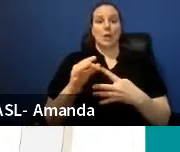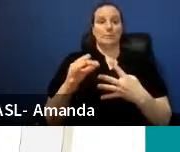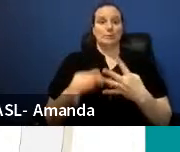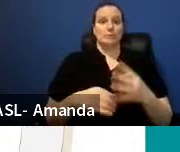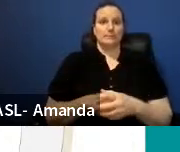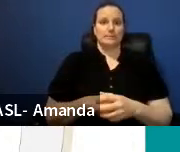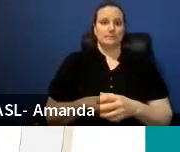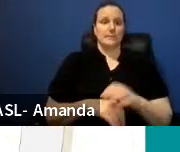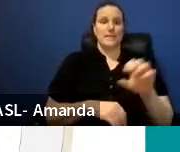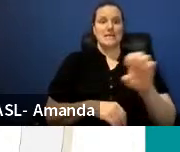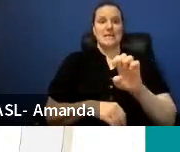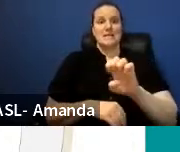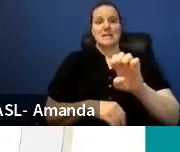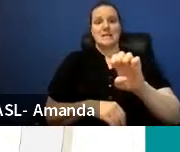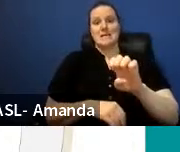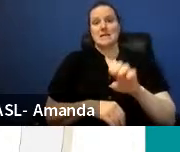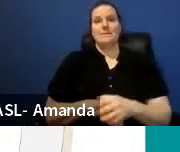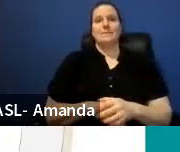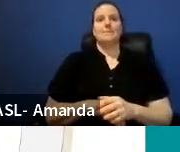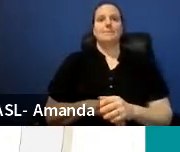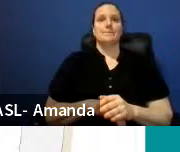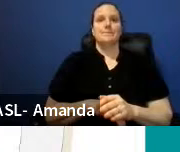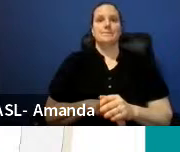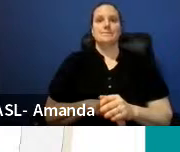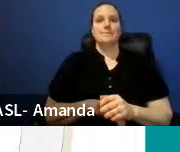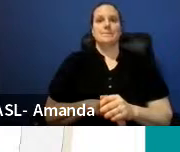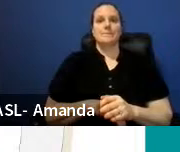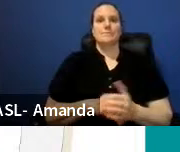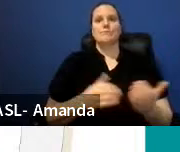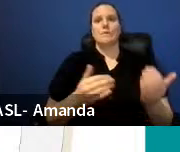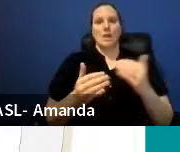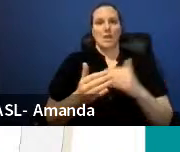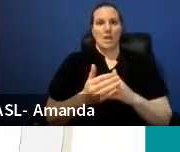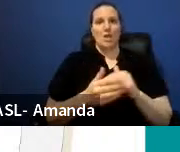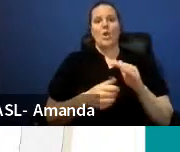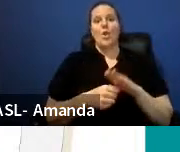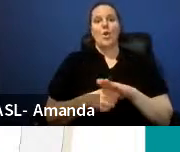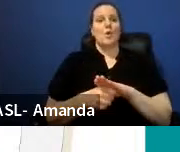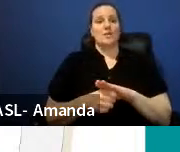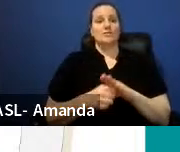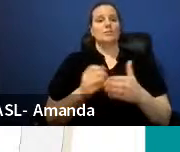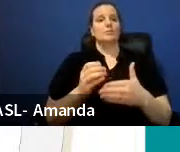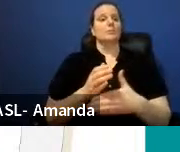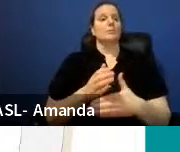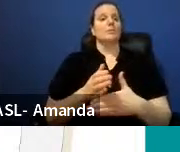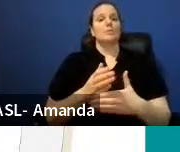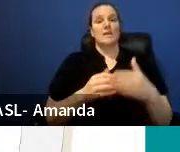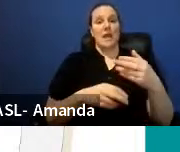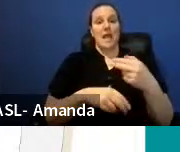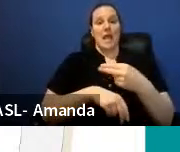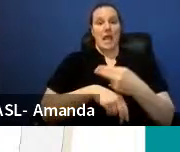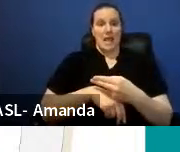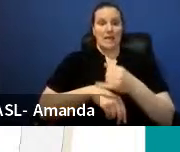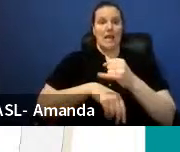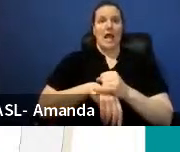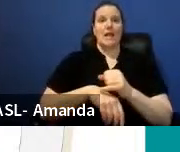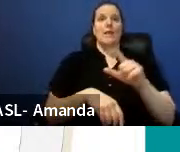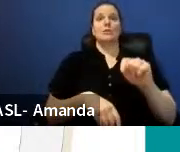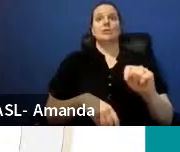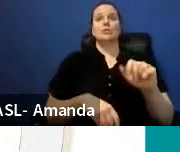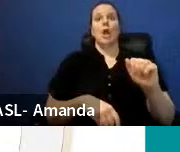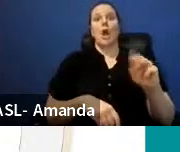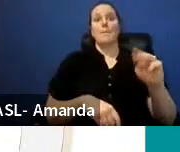E. This is, again, the location is between Hayden Island and Tomahawk, and